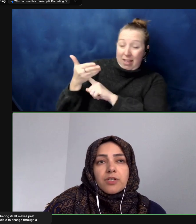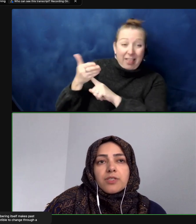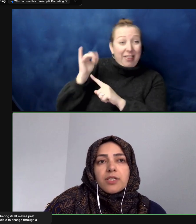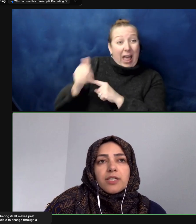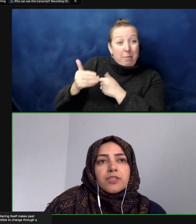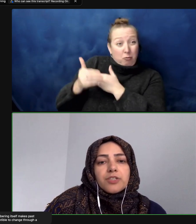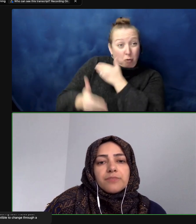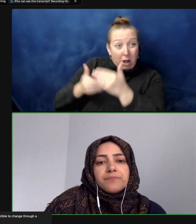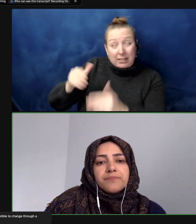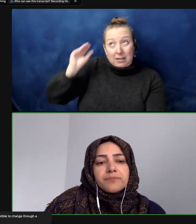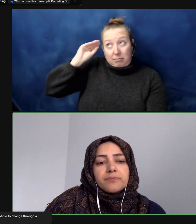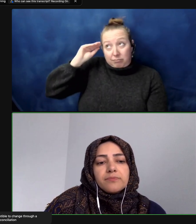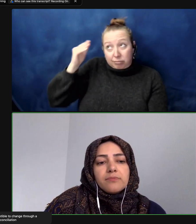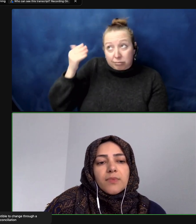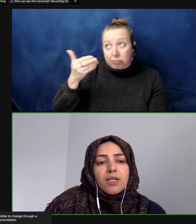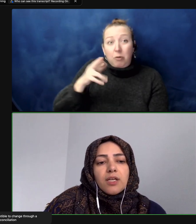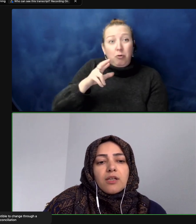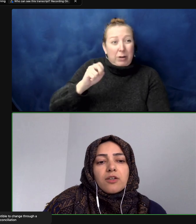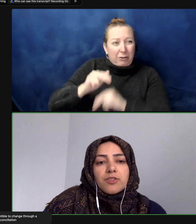called reconsolidation.